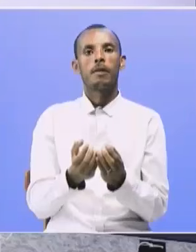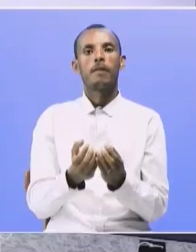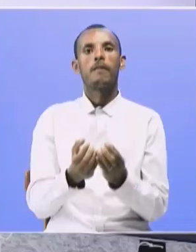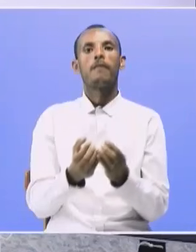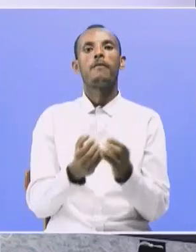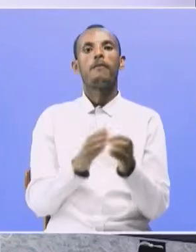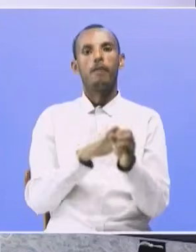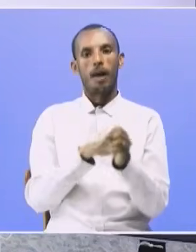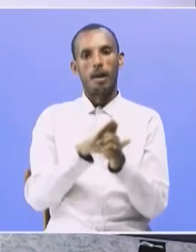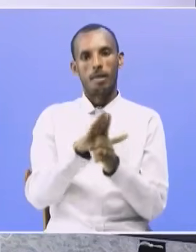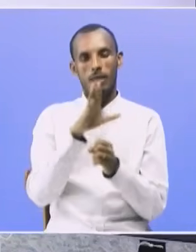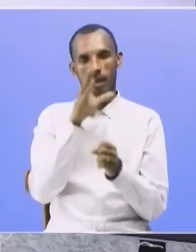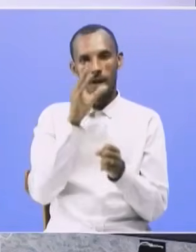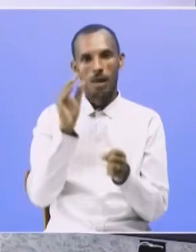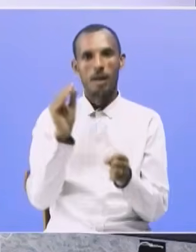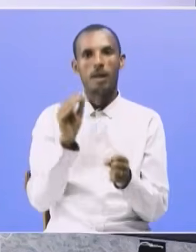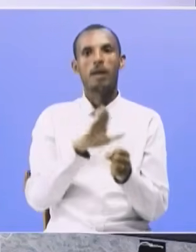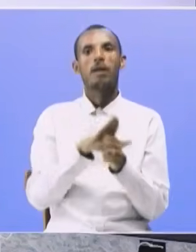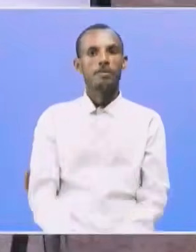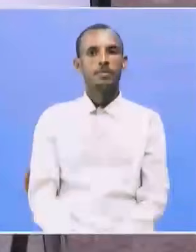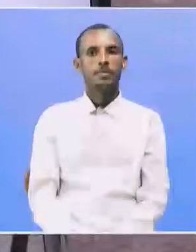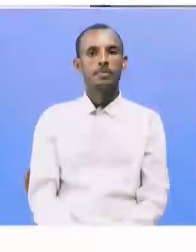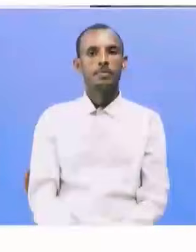and infinite sets.